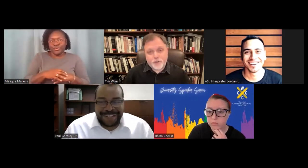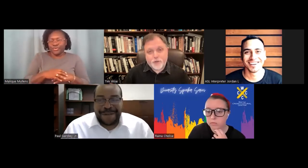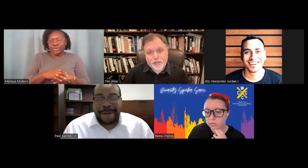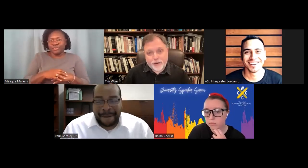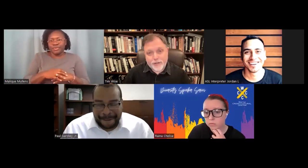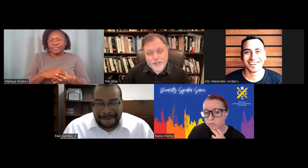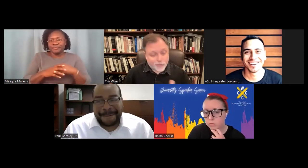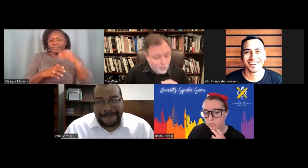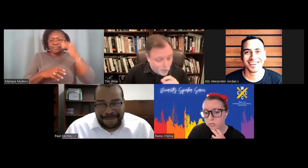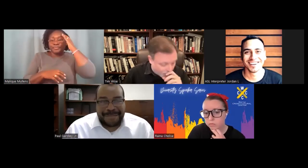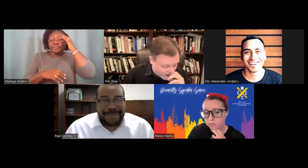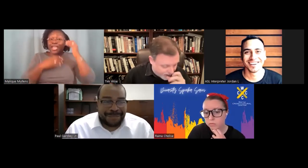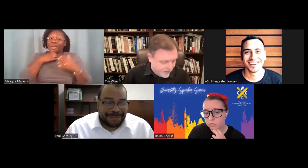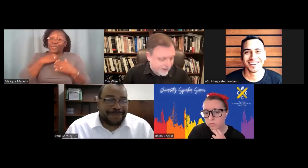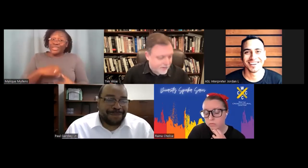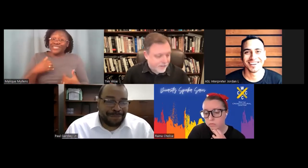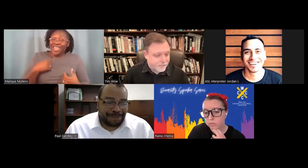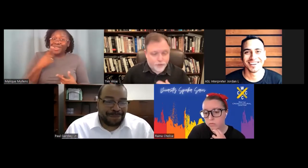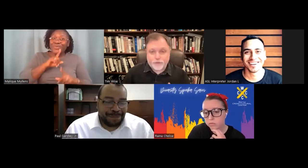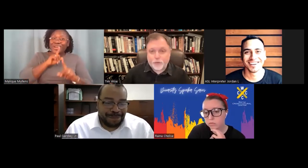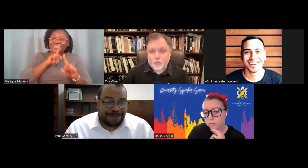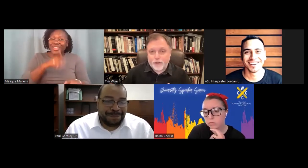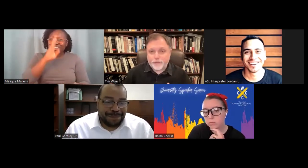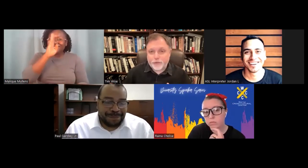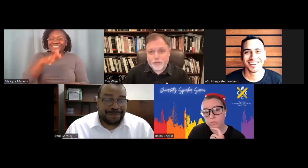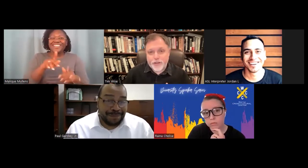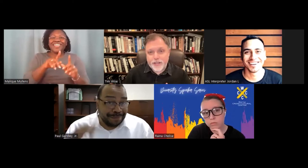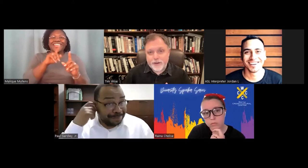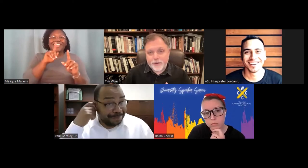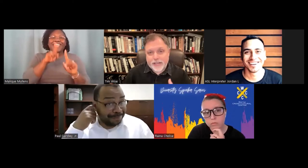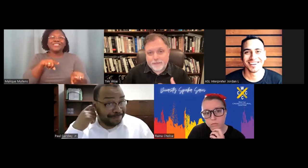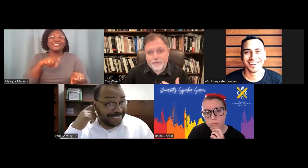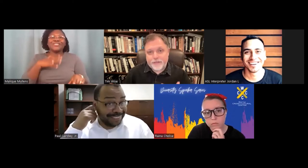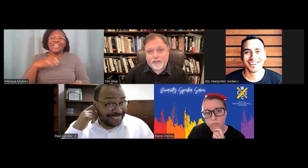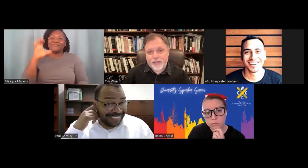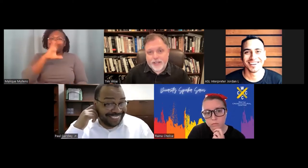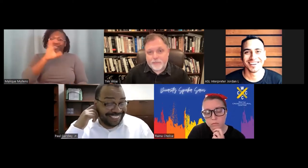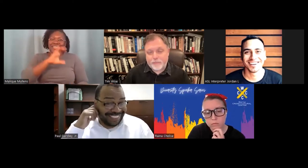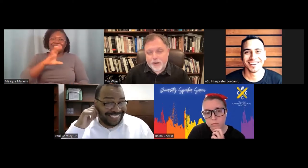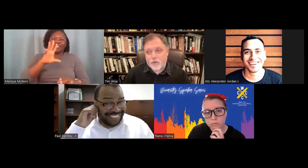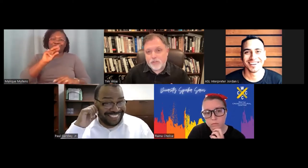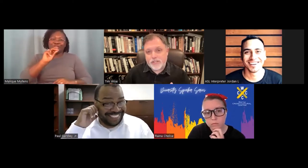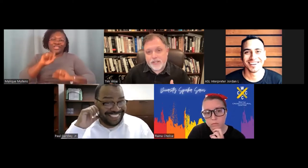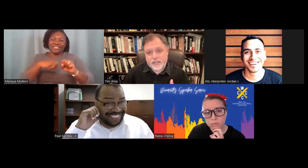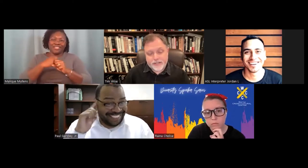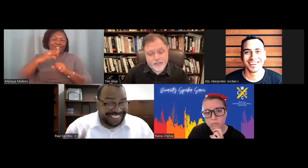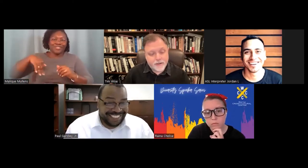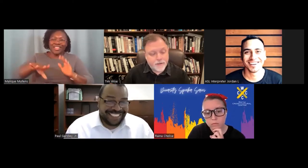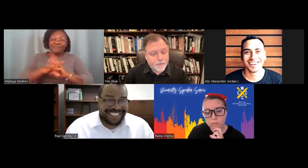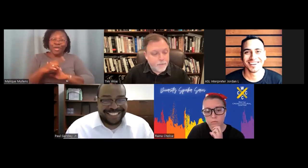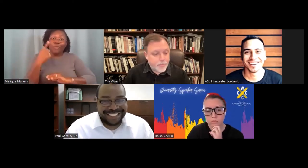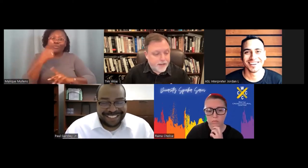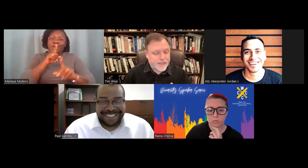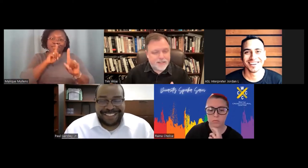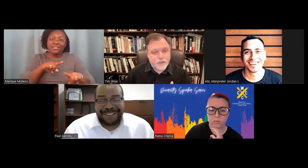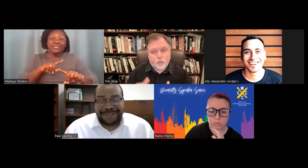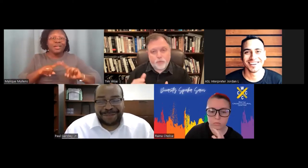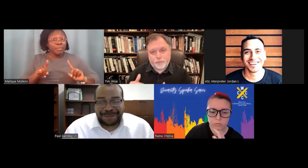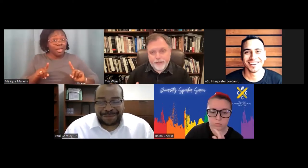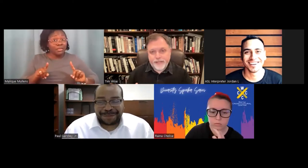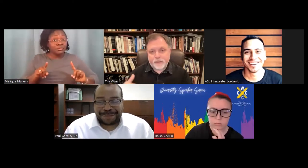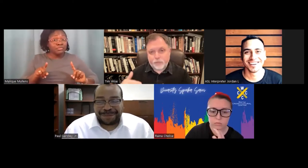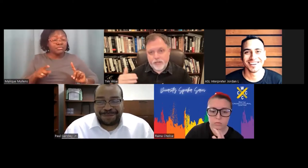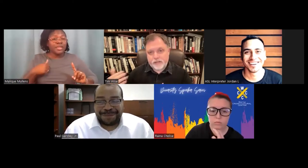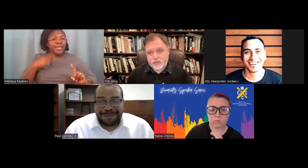answer to the question. I wish there were. I've looked for one for 30 years, haven't found it yet. But I will say this. I think